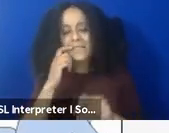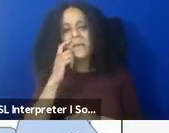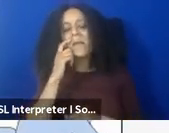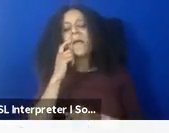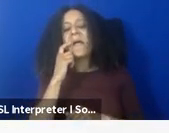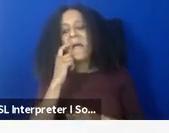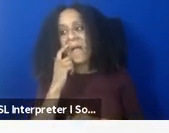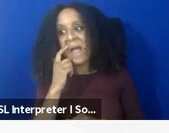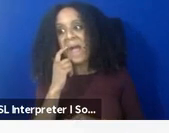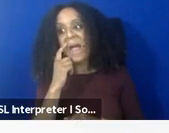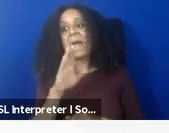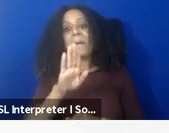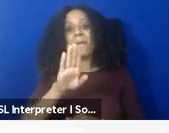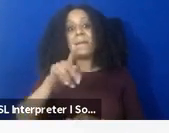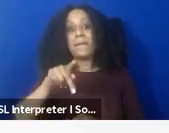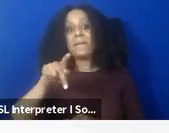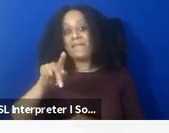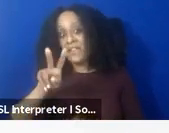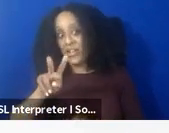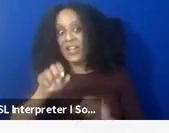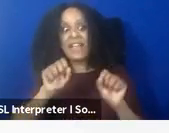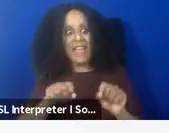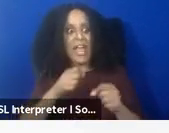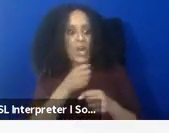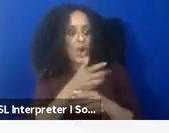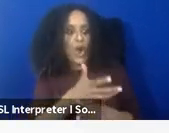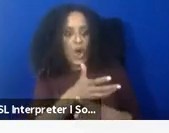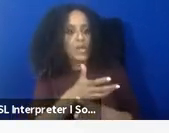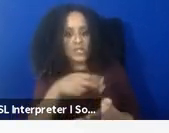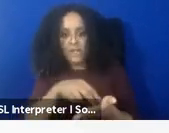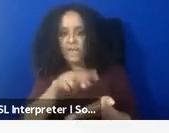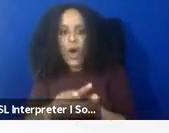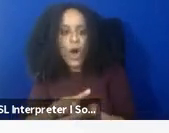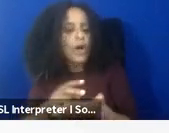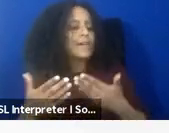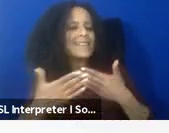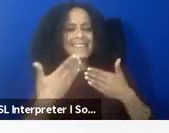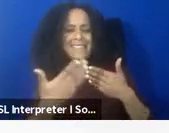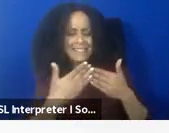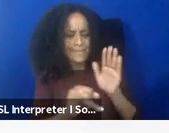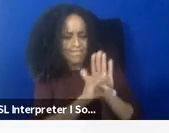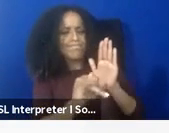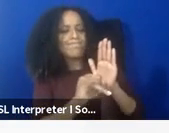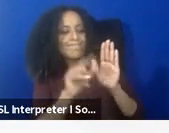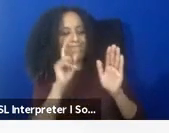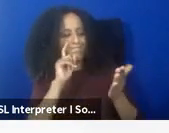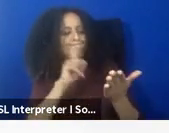studies. BPPV alone can cause a fall. It's also very easy to identify, and it's very easy to treat.